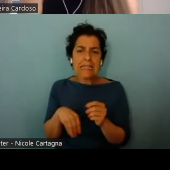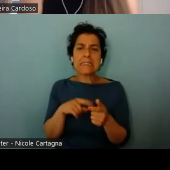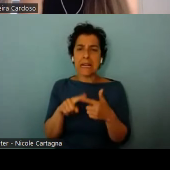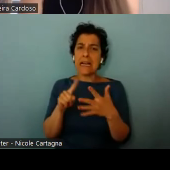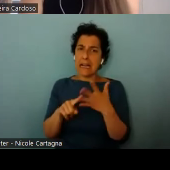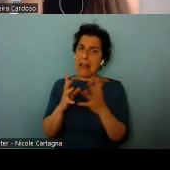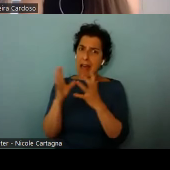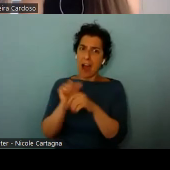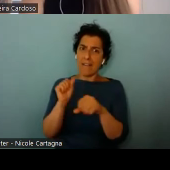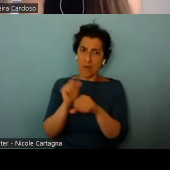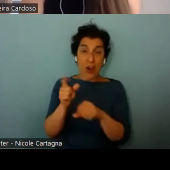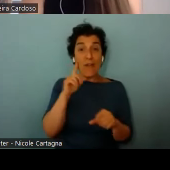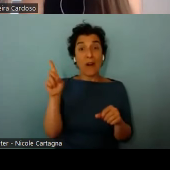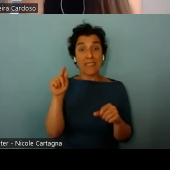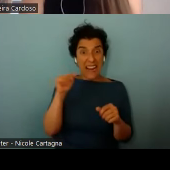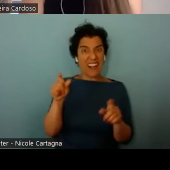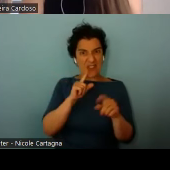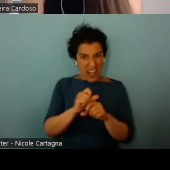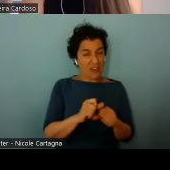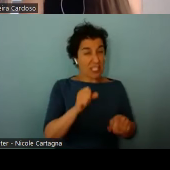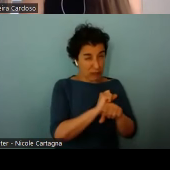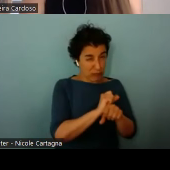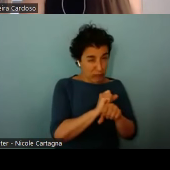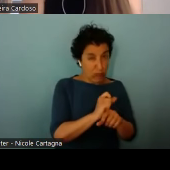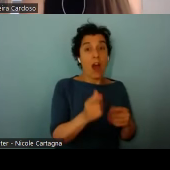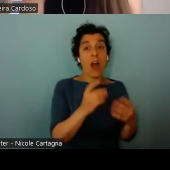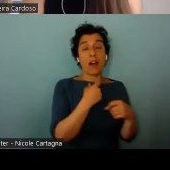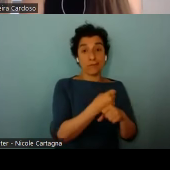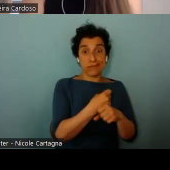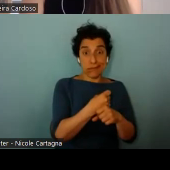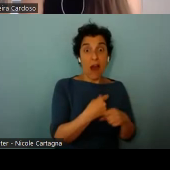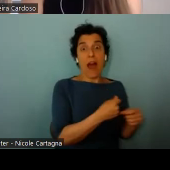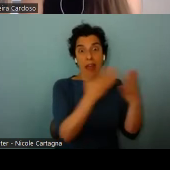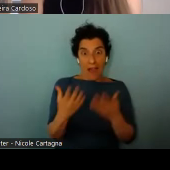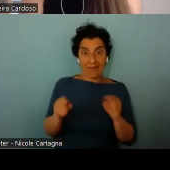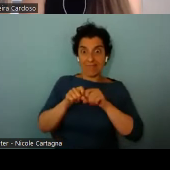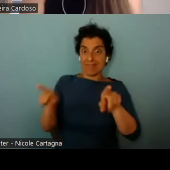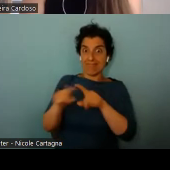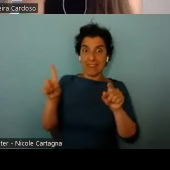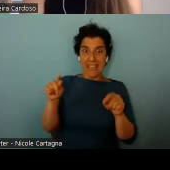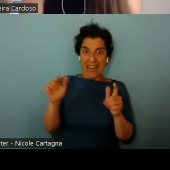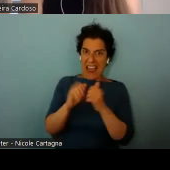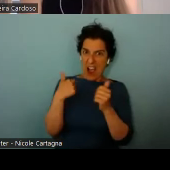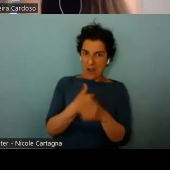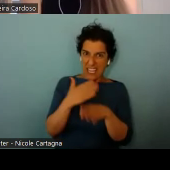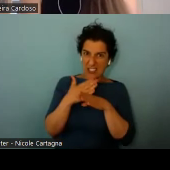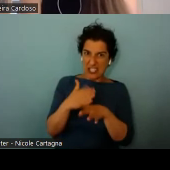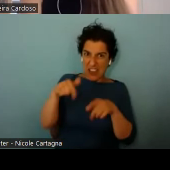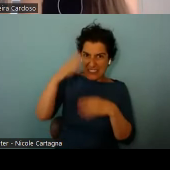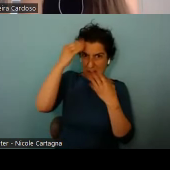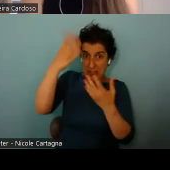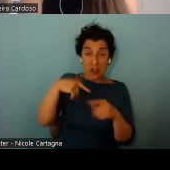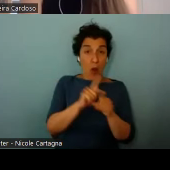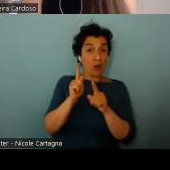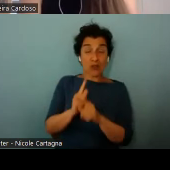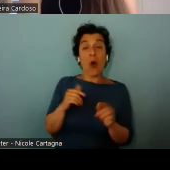of work to get the data out there, but it was pretty unprecedented the way we were able to share this information, and particularly the rate at